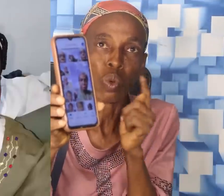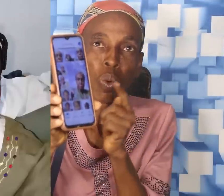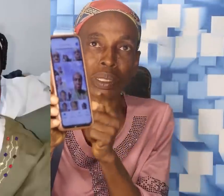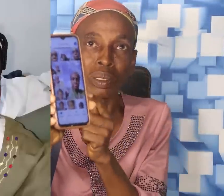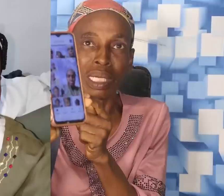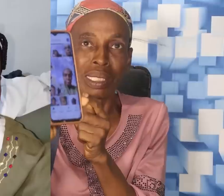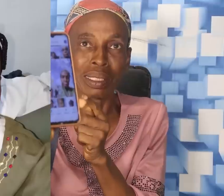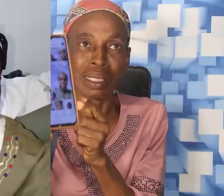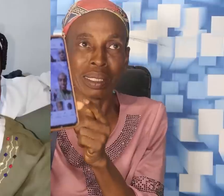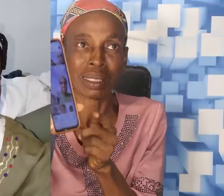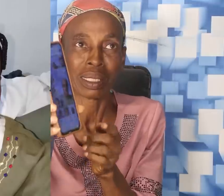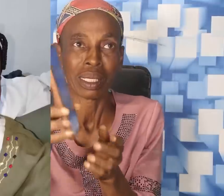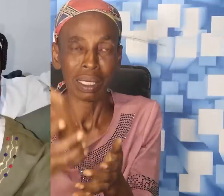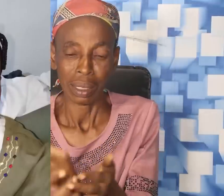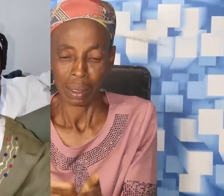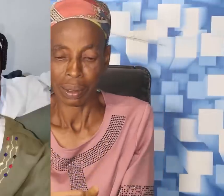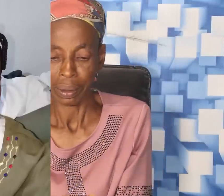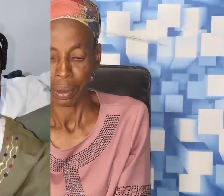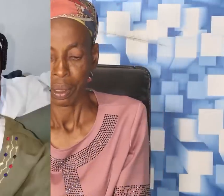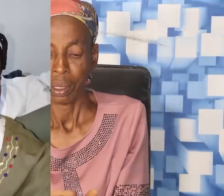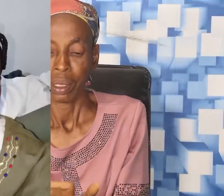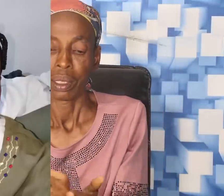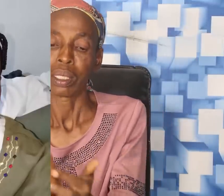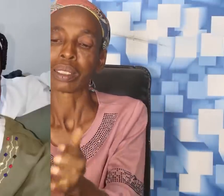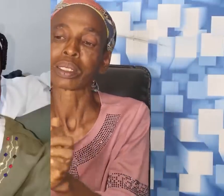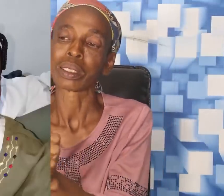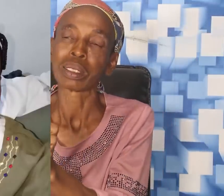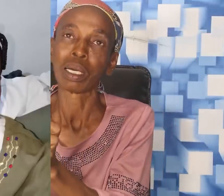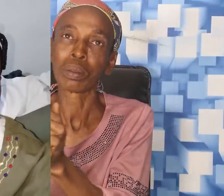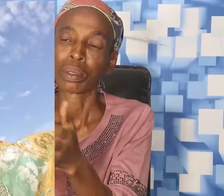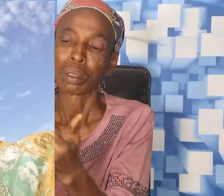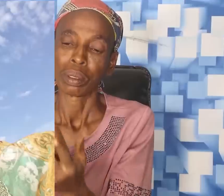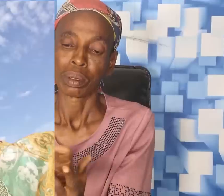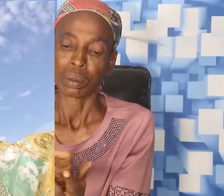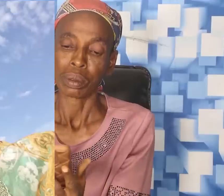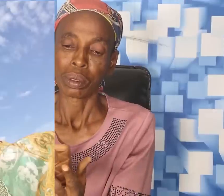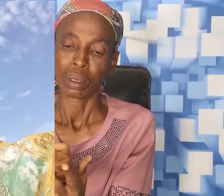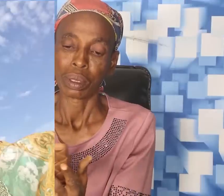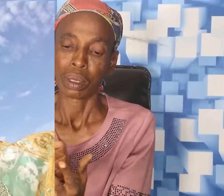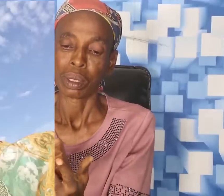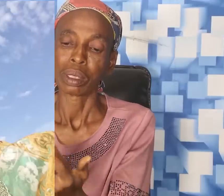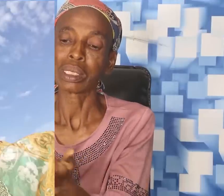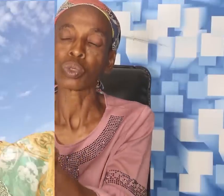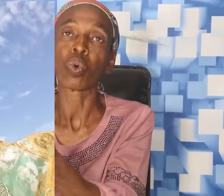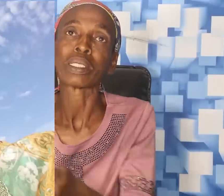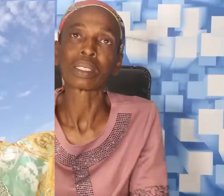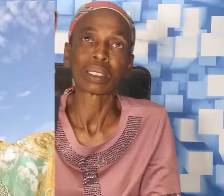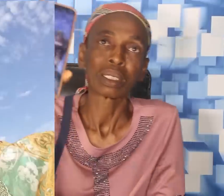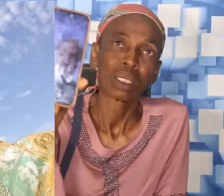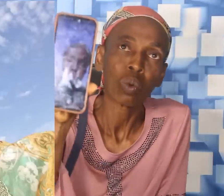Should I do it one more? Okay, you can do it. You can put it. Yes. No. So, Ben, is it in by any? This